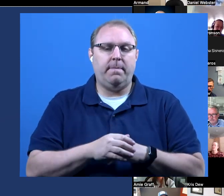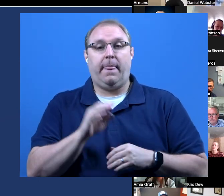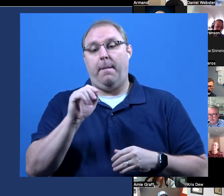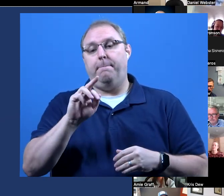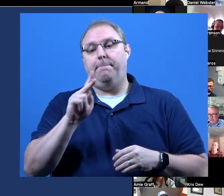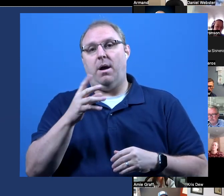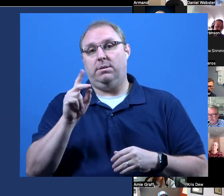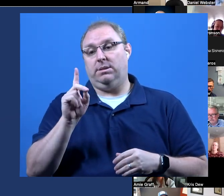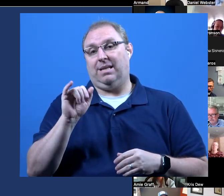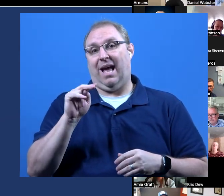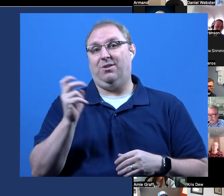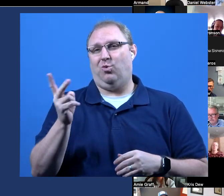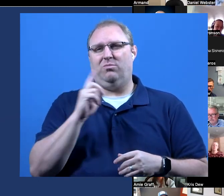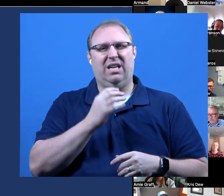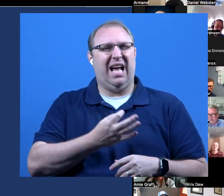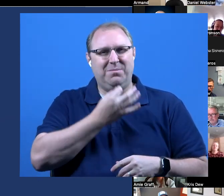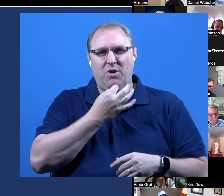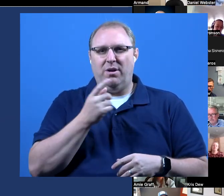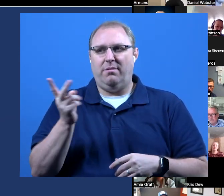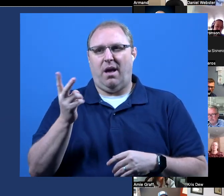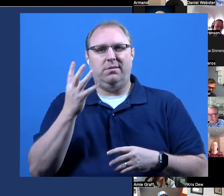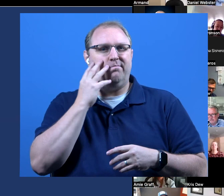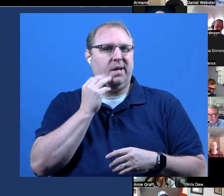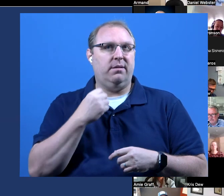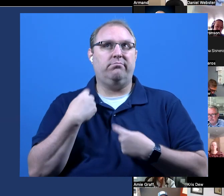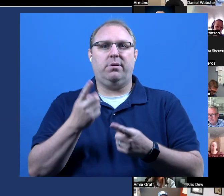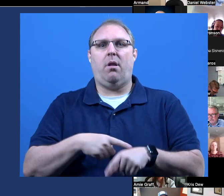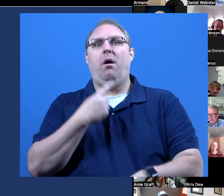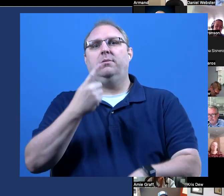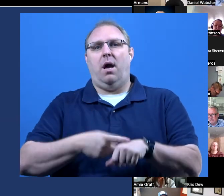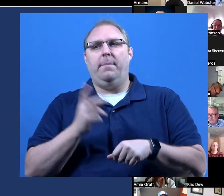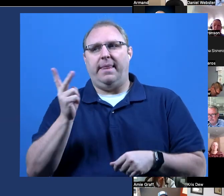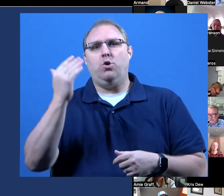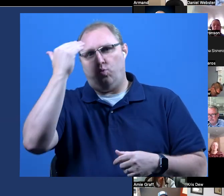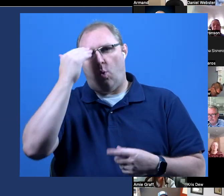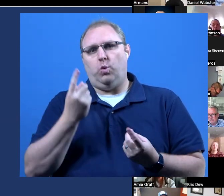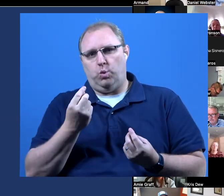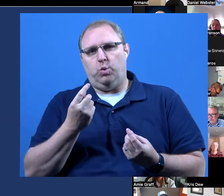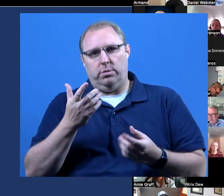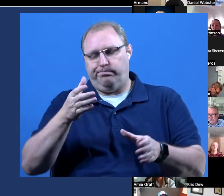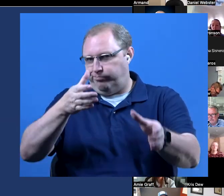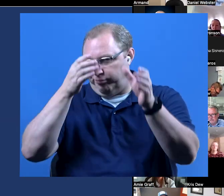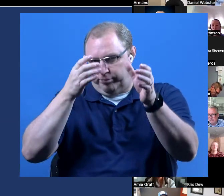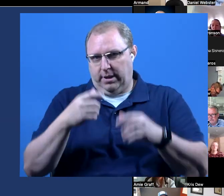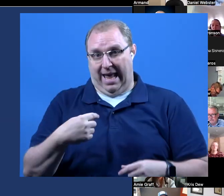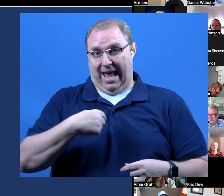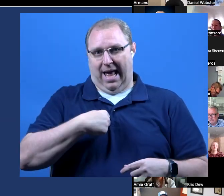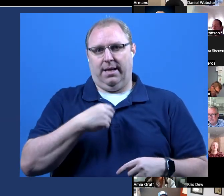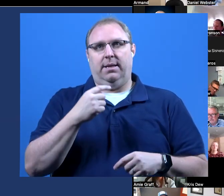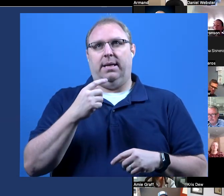contributions and their efforts today. Two more quick housekeeping. This first one's going to sound weird because you're all present, but you can spread the